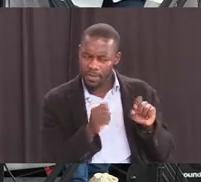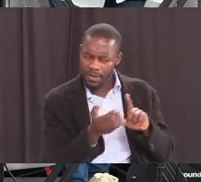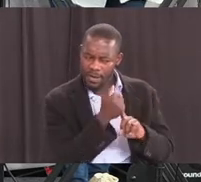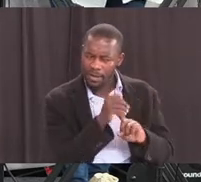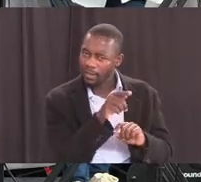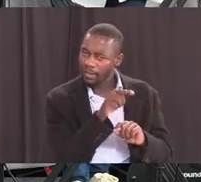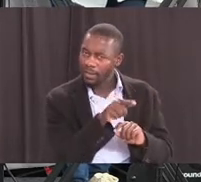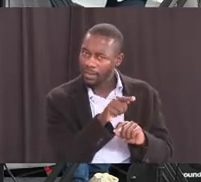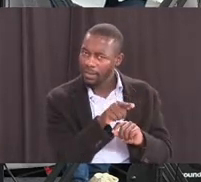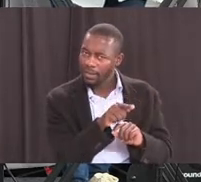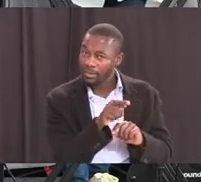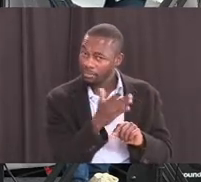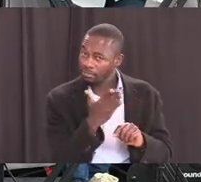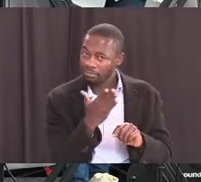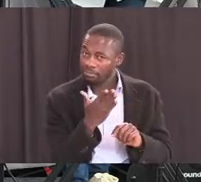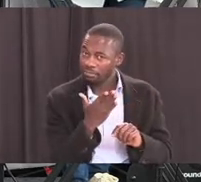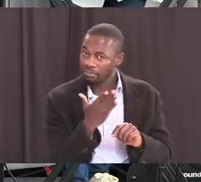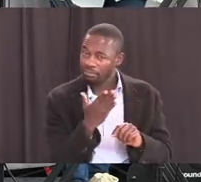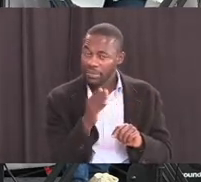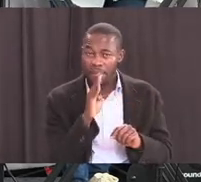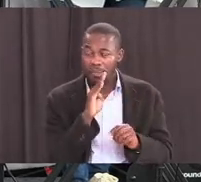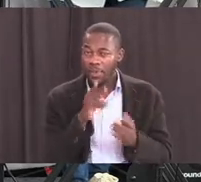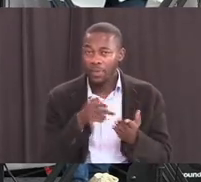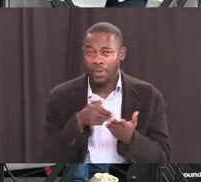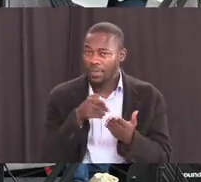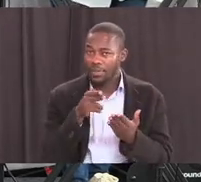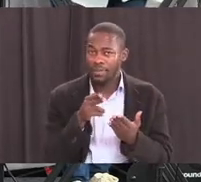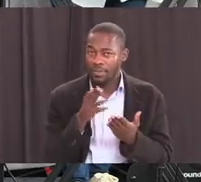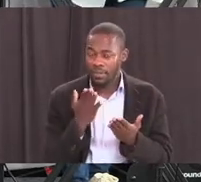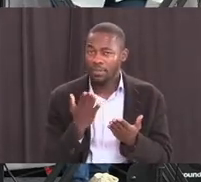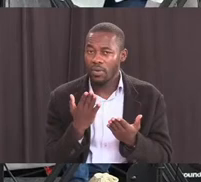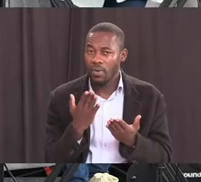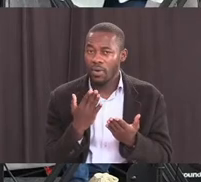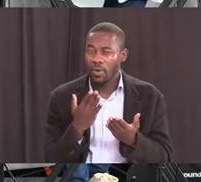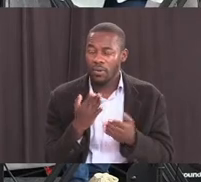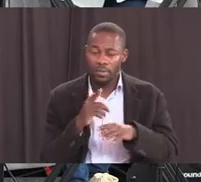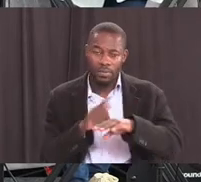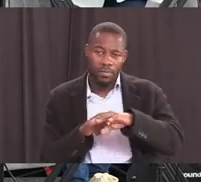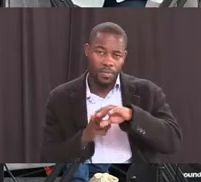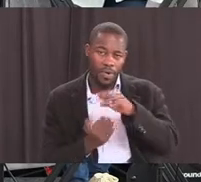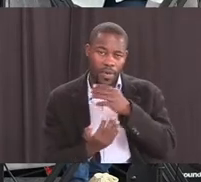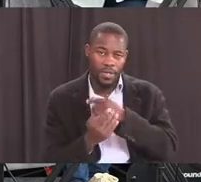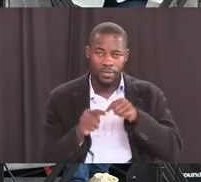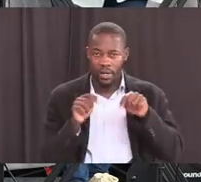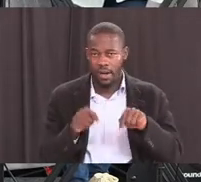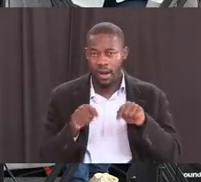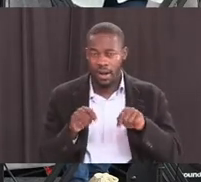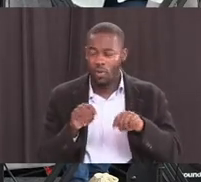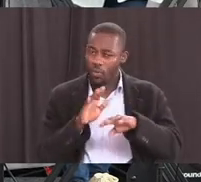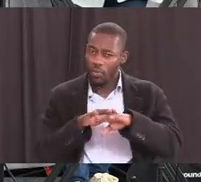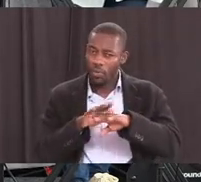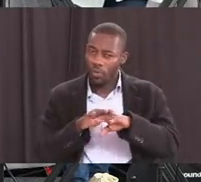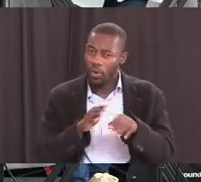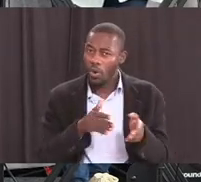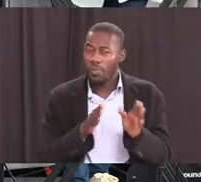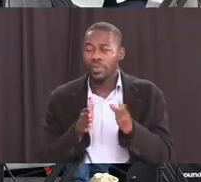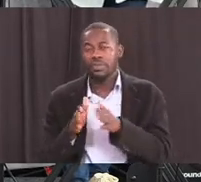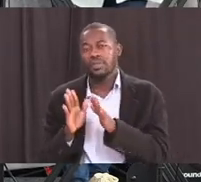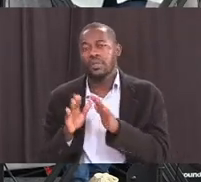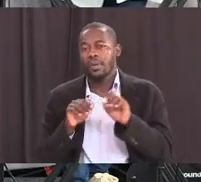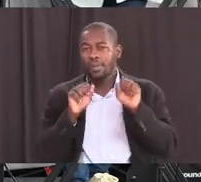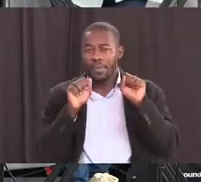you haven't totally recovered from that. This morning is a wonderful opportunity for you just to look at that and